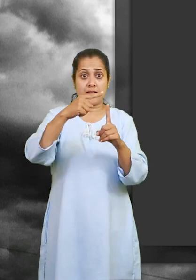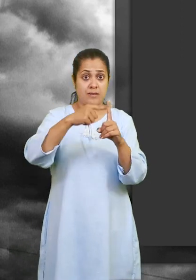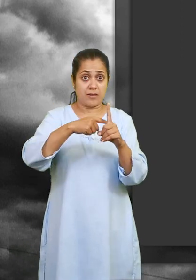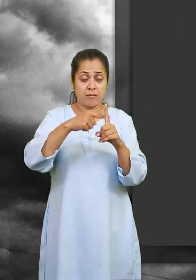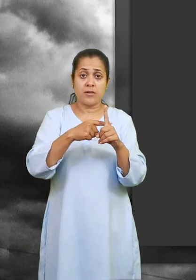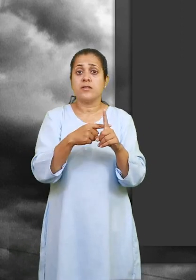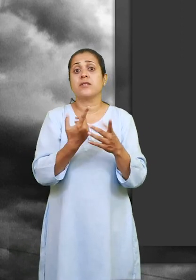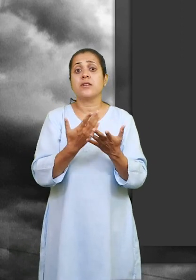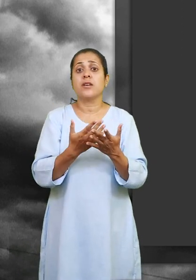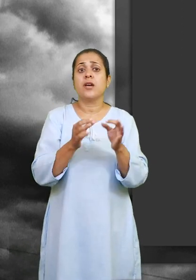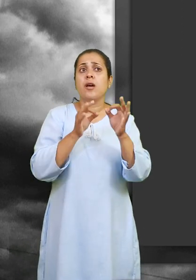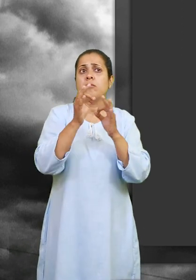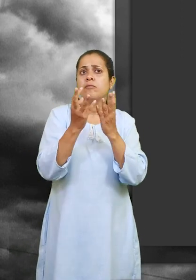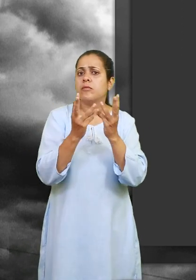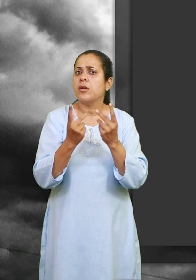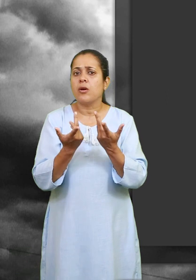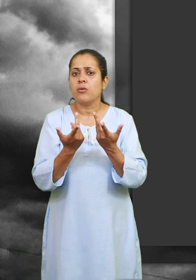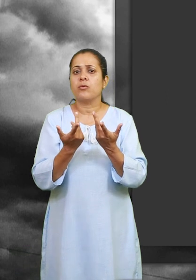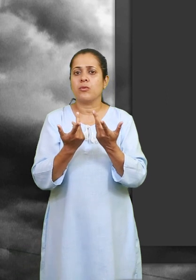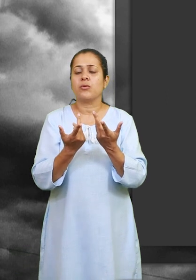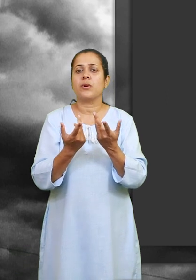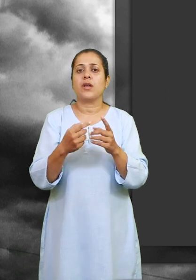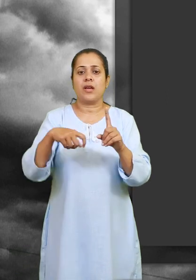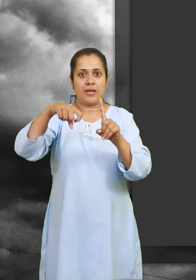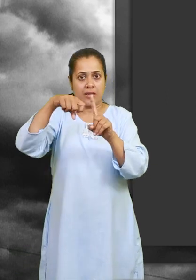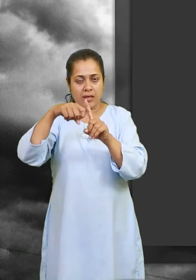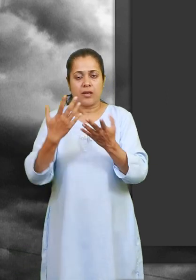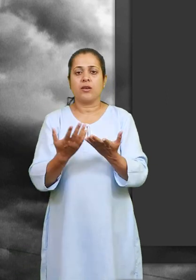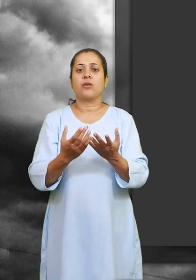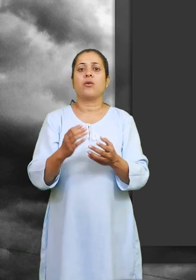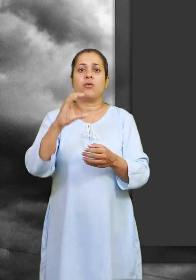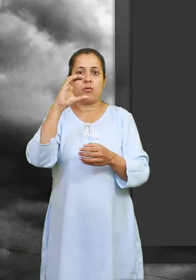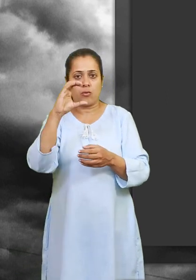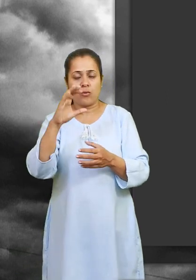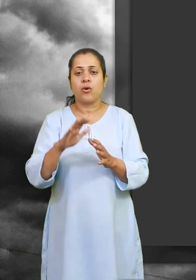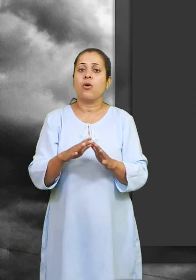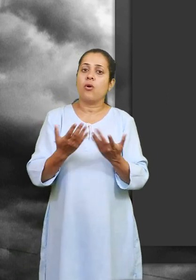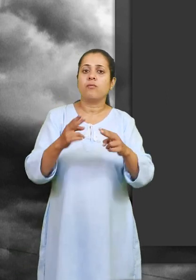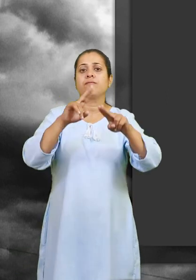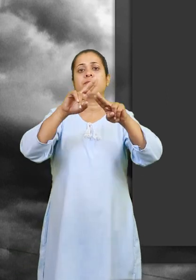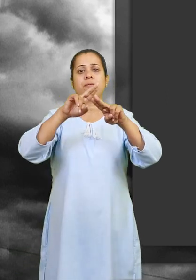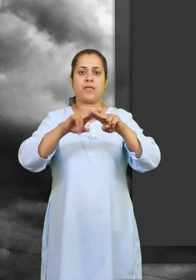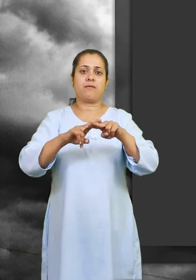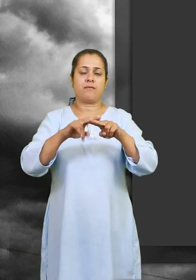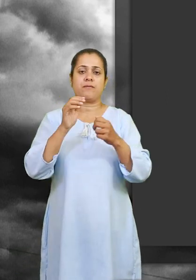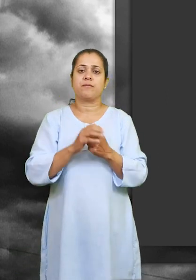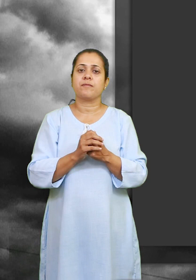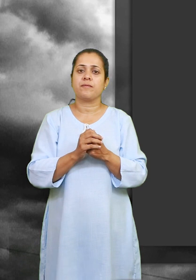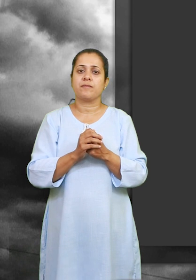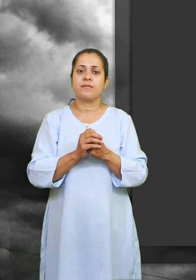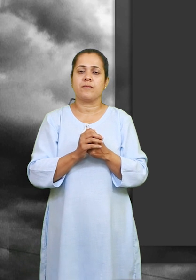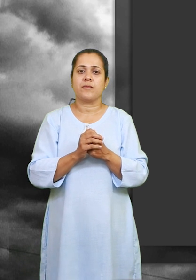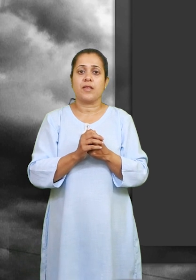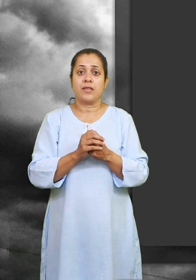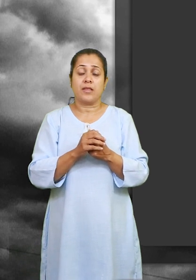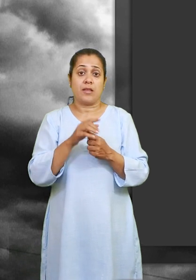Temperatures are usually measured in Kelvin, they are measured in Celsius, they are measured in Fahrenheit.